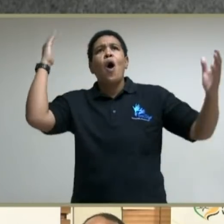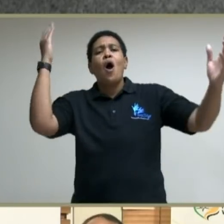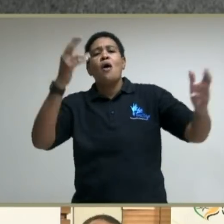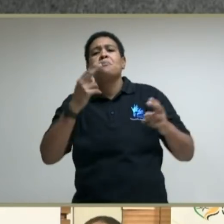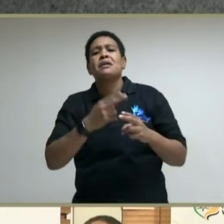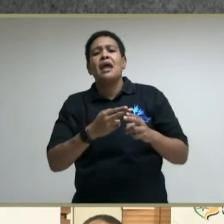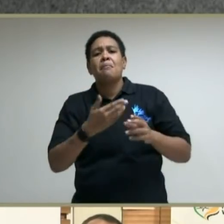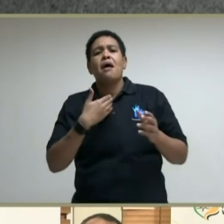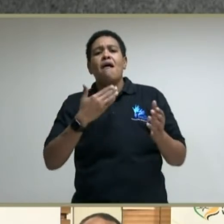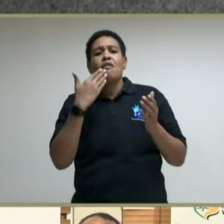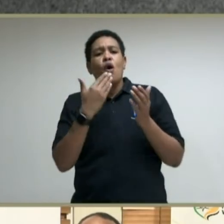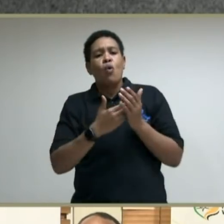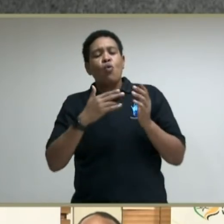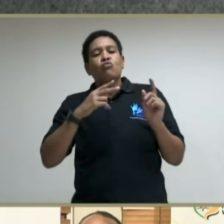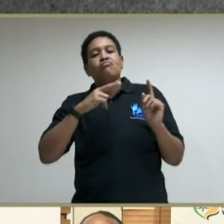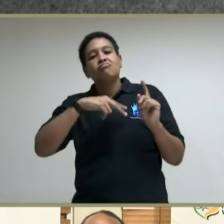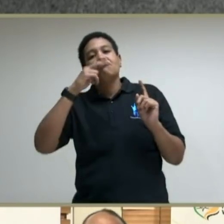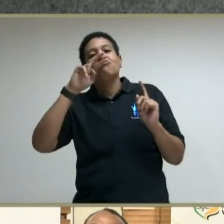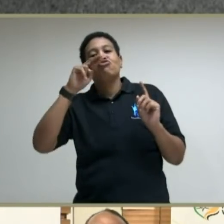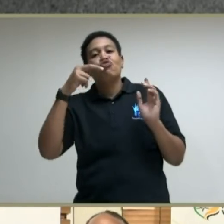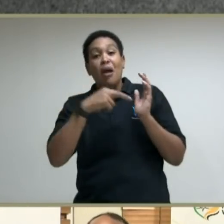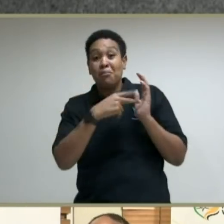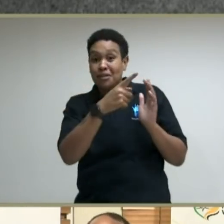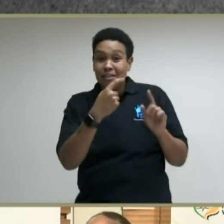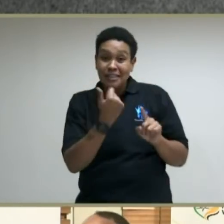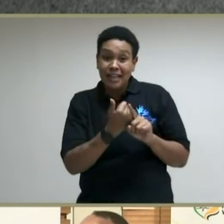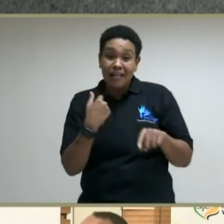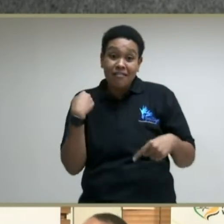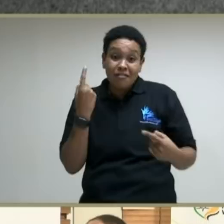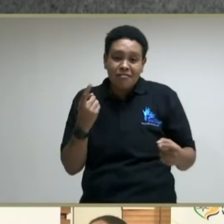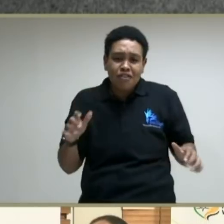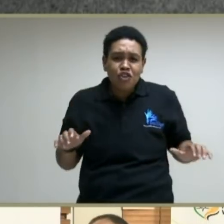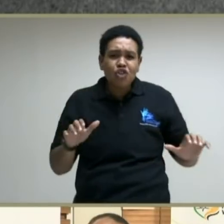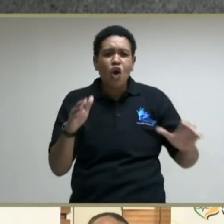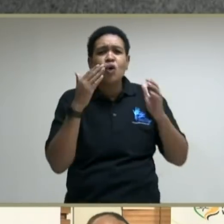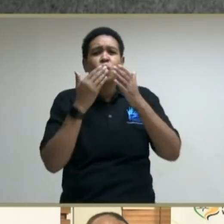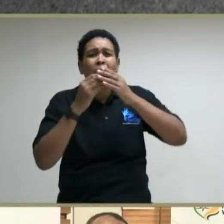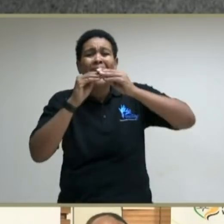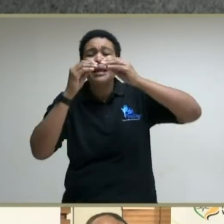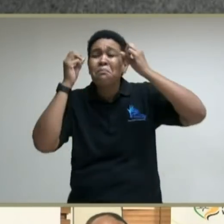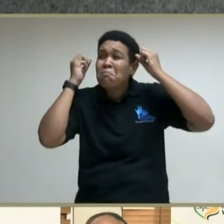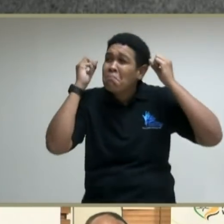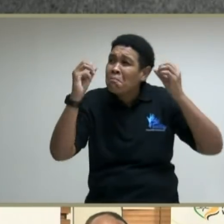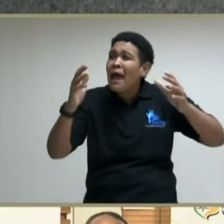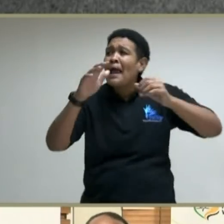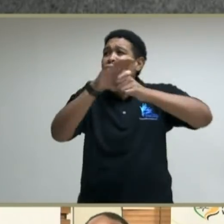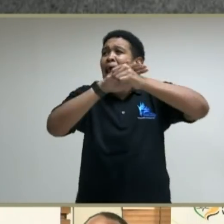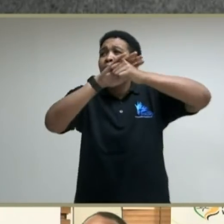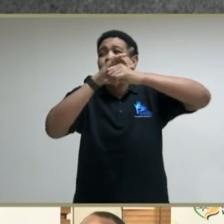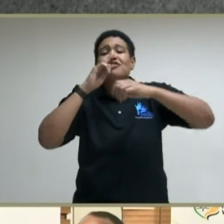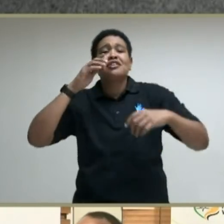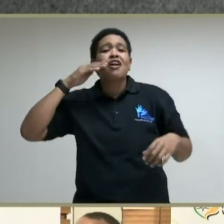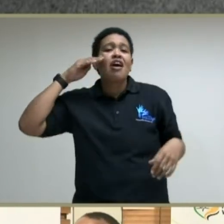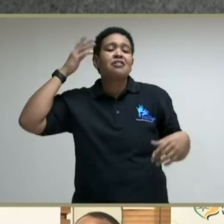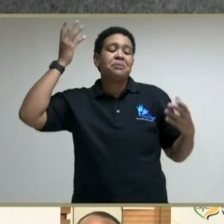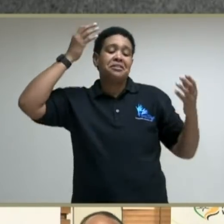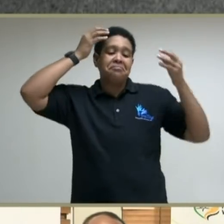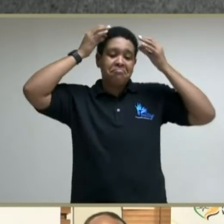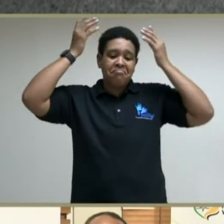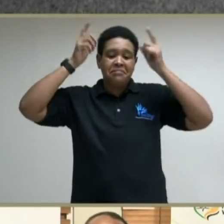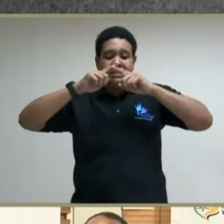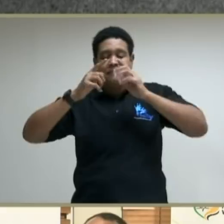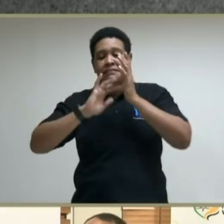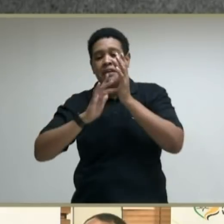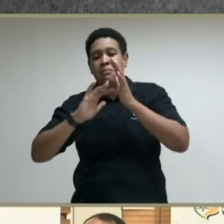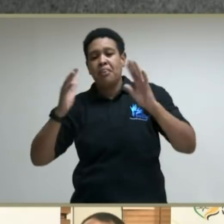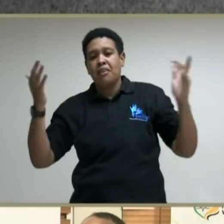have a good reputation. They have done well in many areas of cosmetics, pharmaceuticals, and I could go